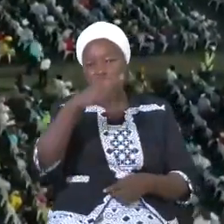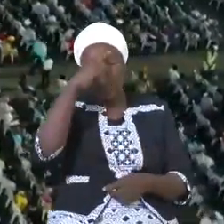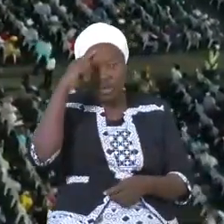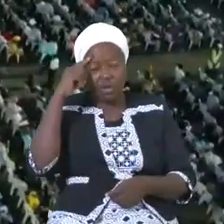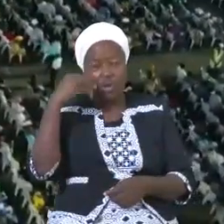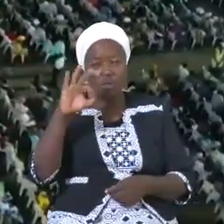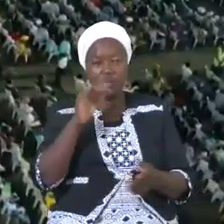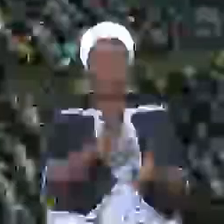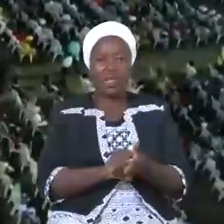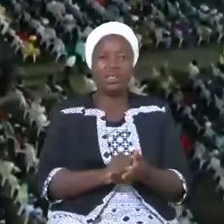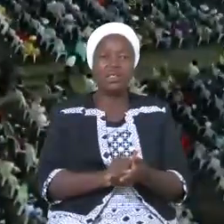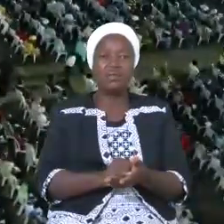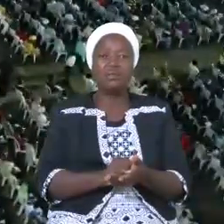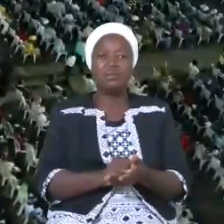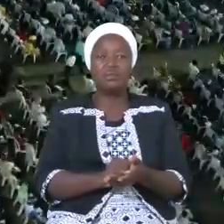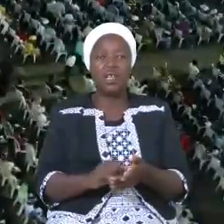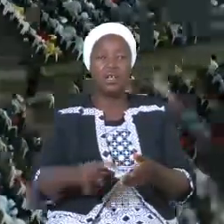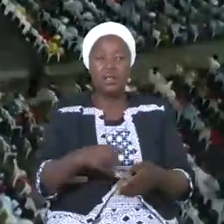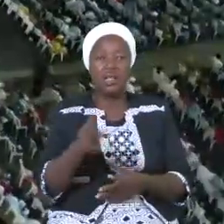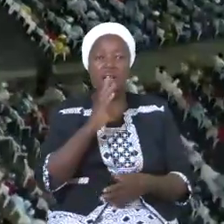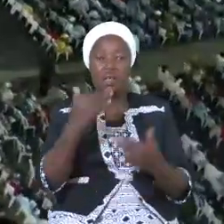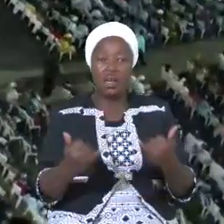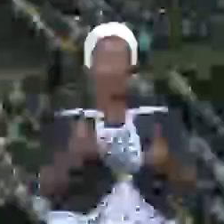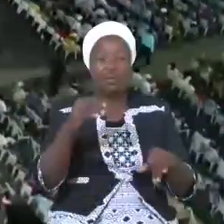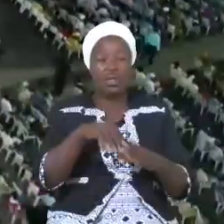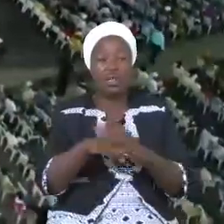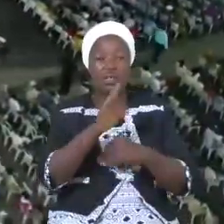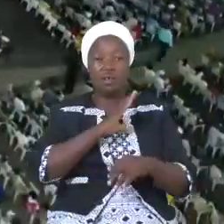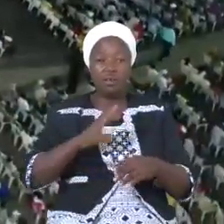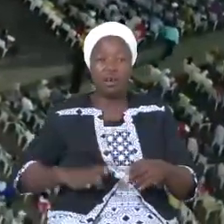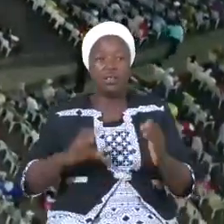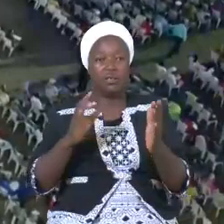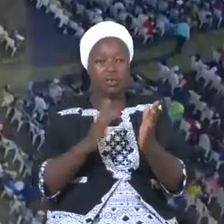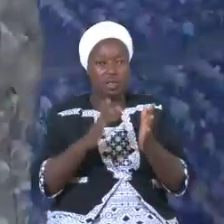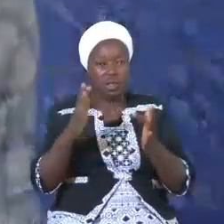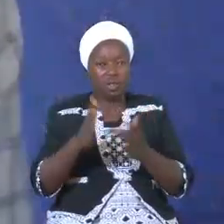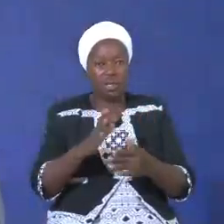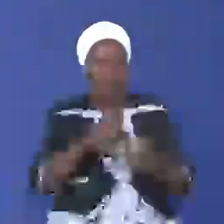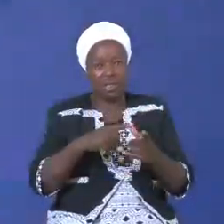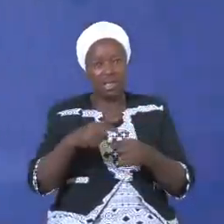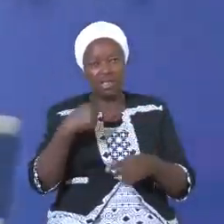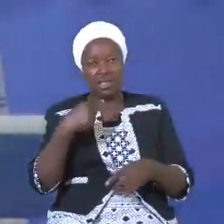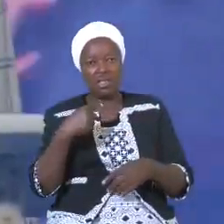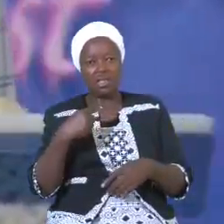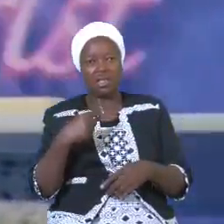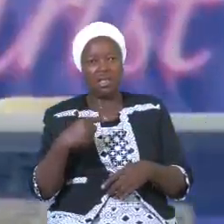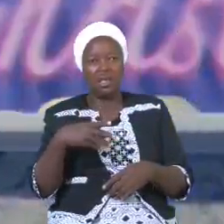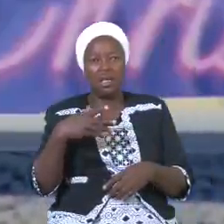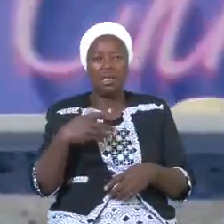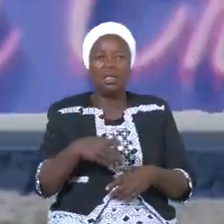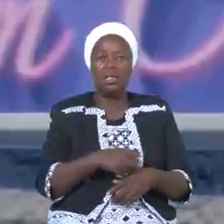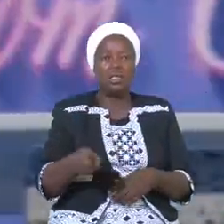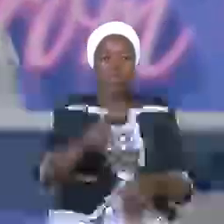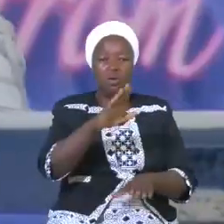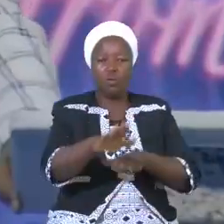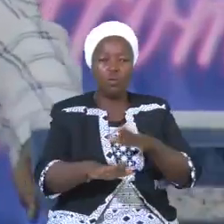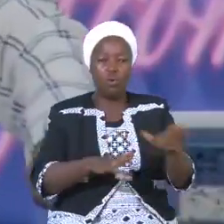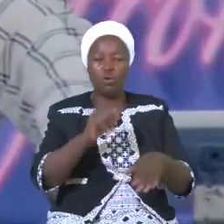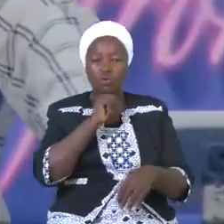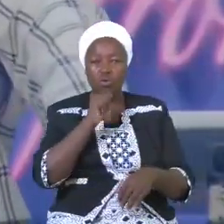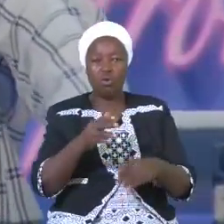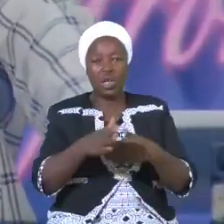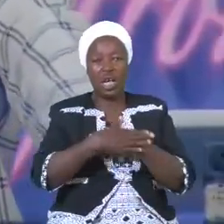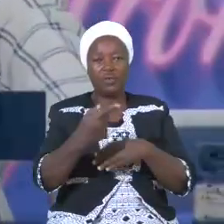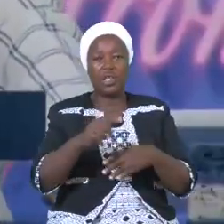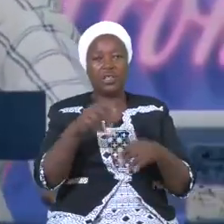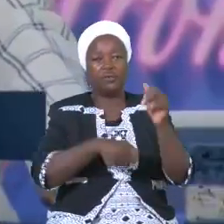that they are now in christ jesus and it says they walk not after the flesh the